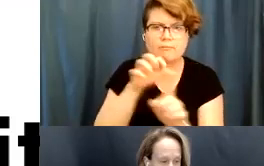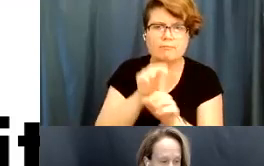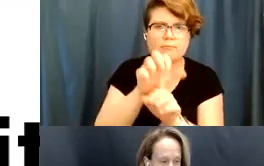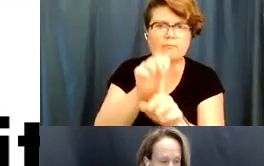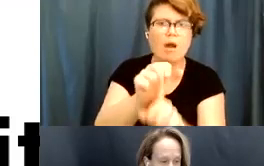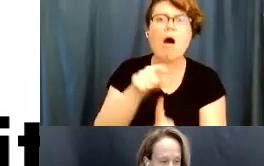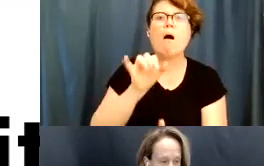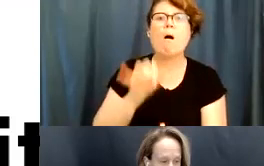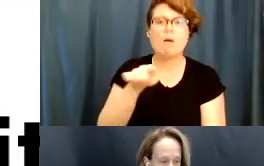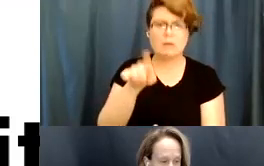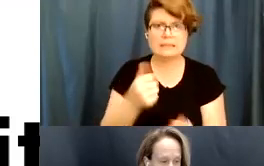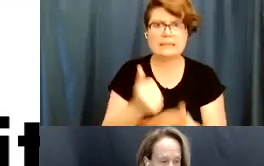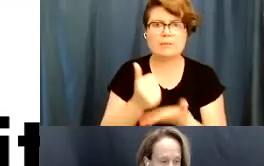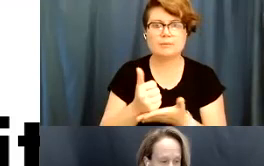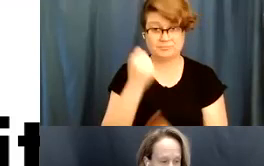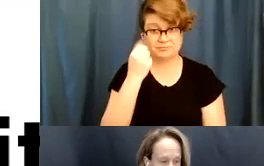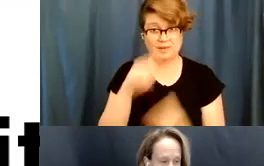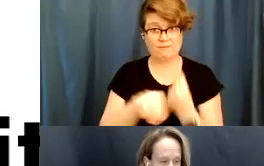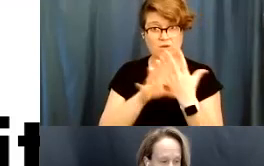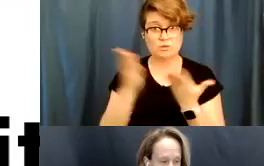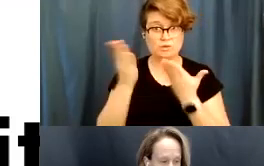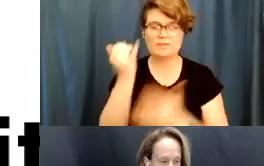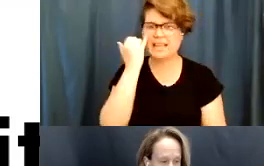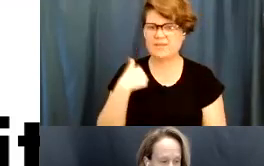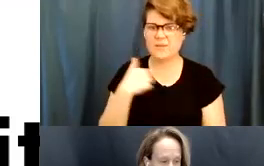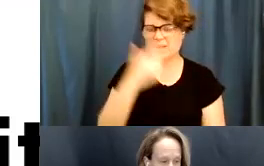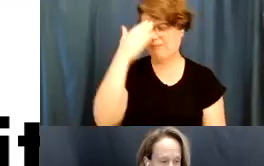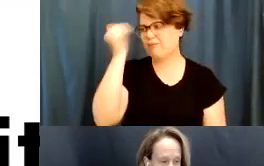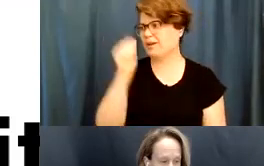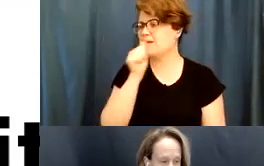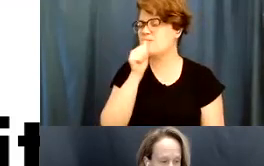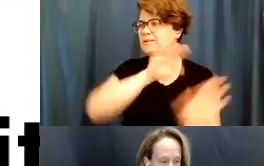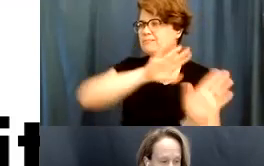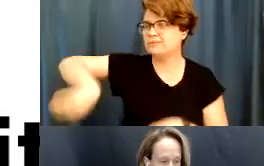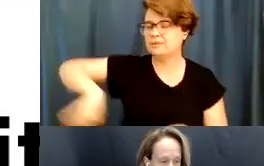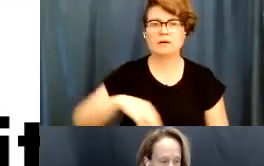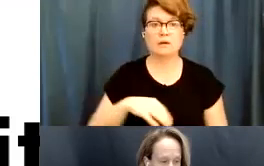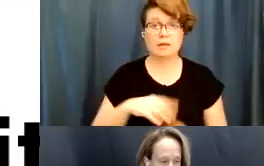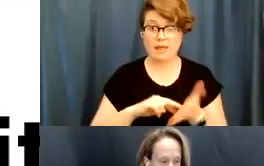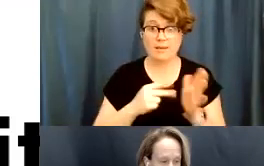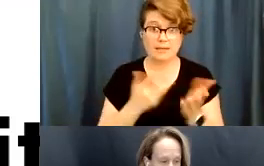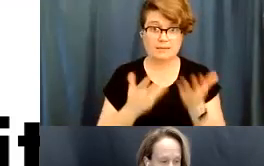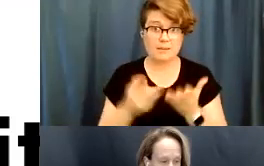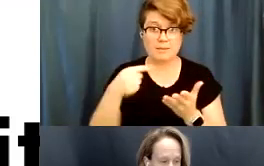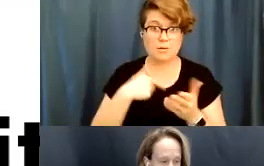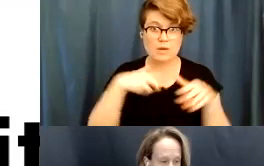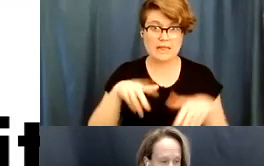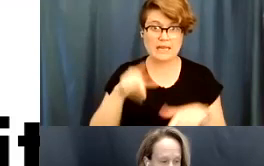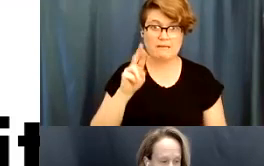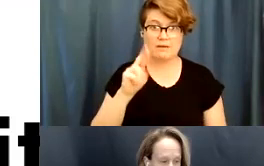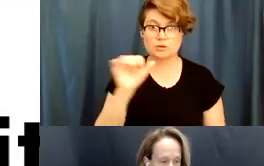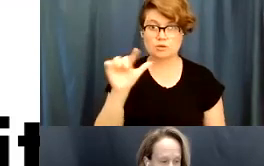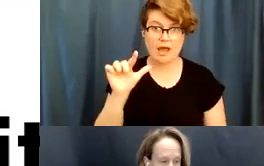is that if we do not think about privacy and availability, we might leave a trail that could